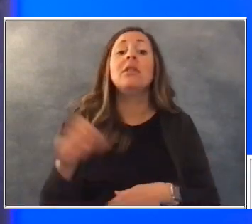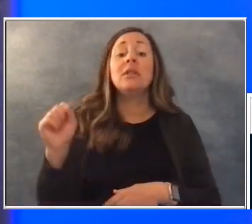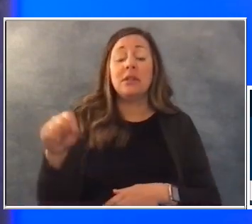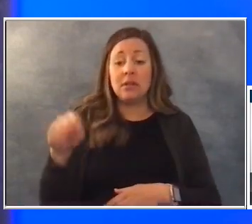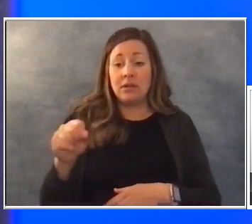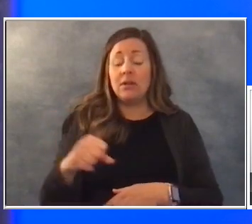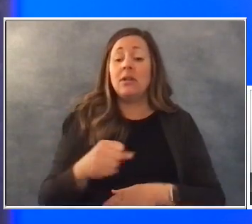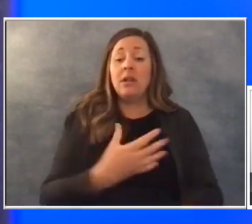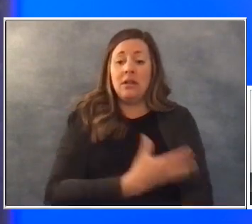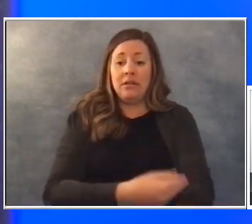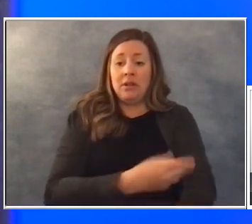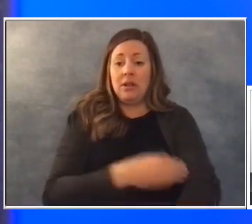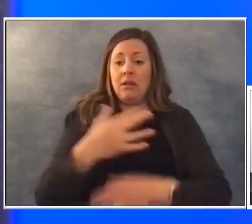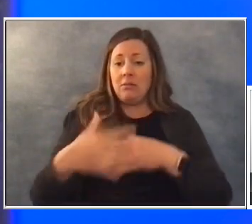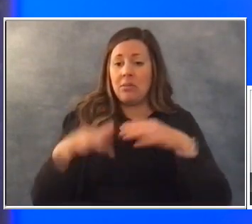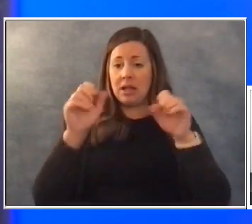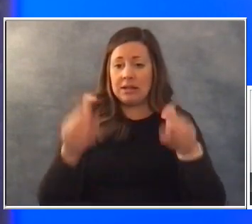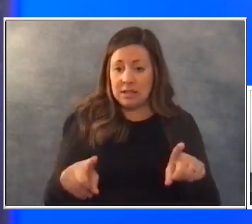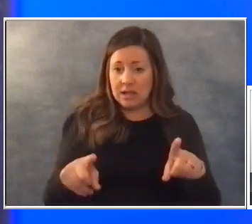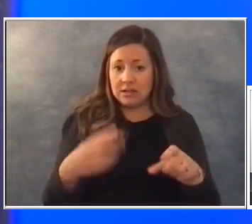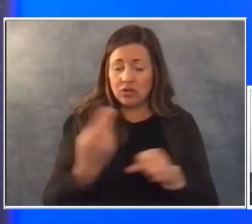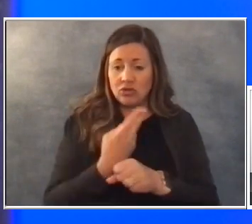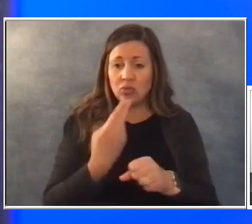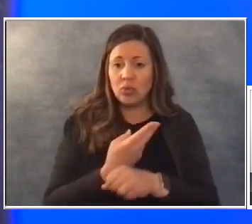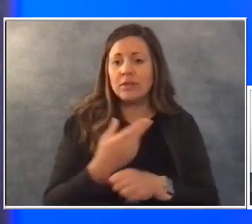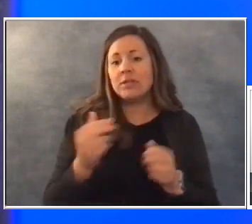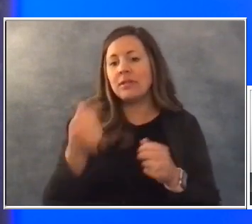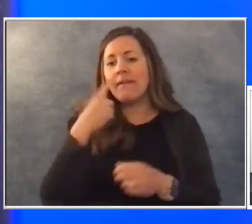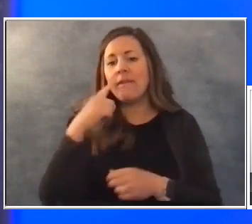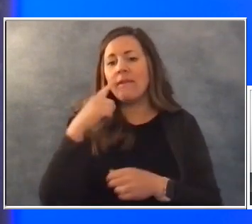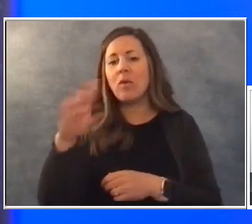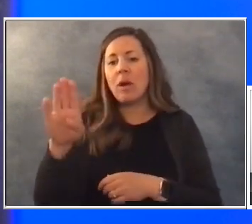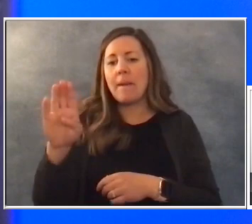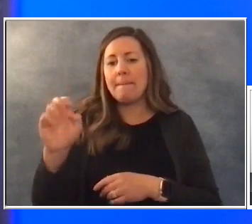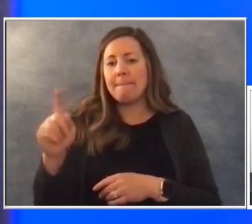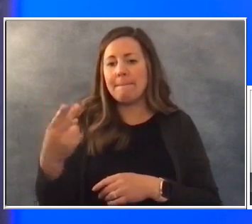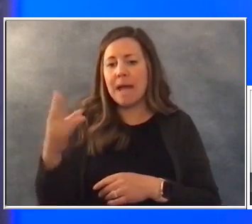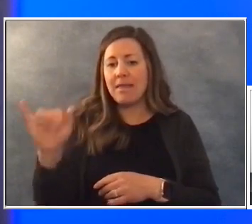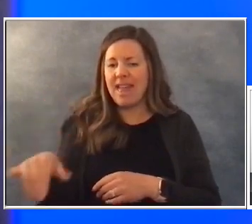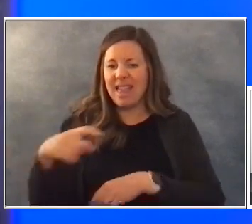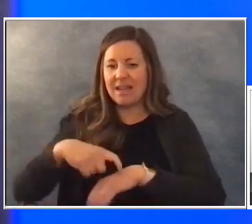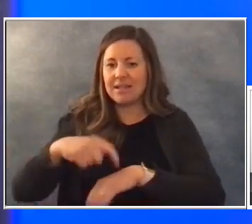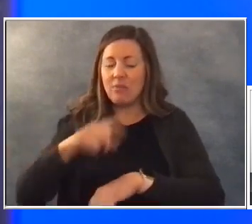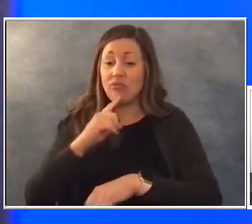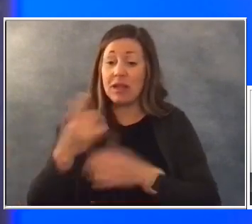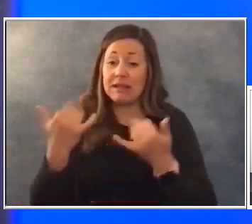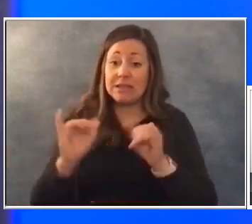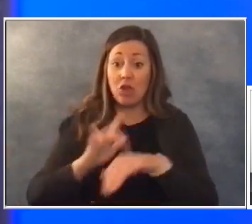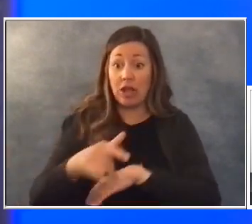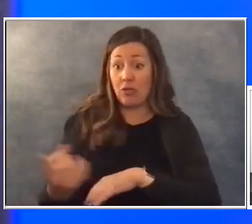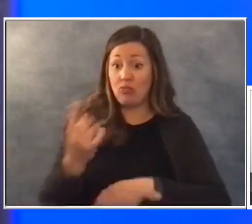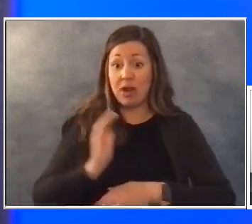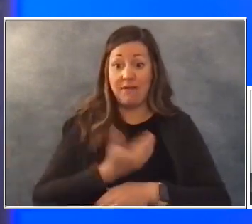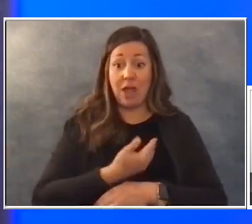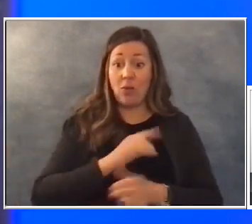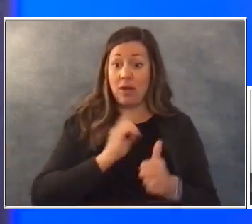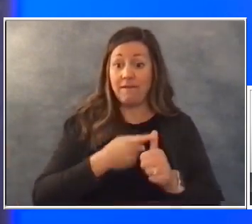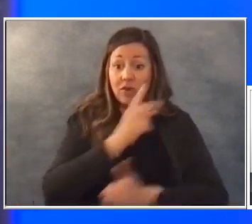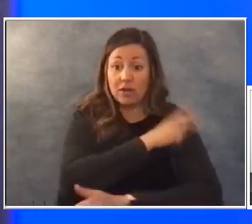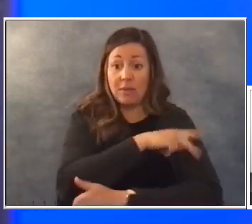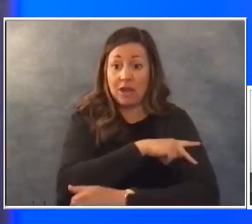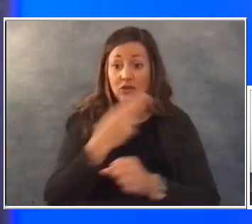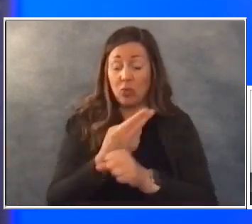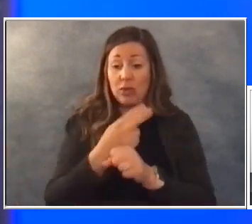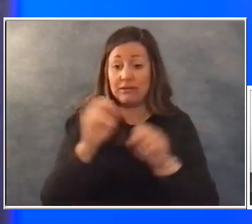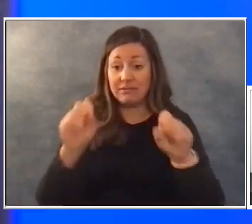at that time, I remember it was still, early in its use, and she was one of our first patients that we did this test on. It's